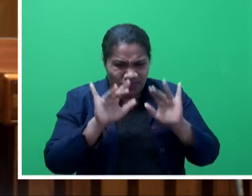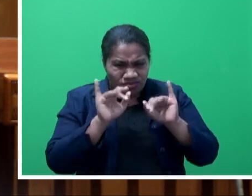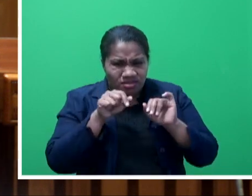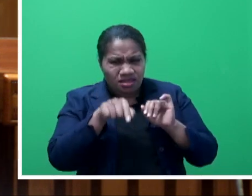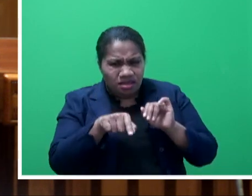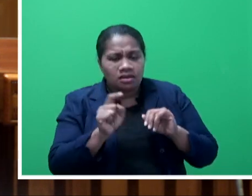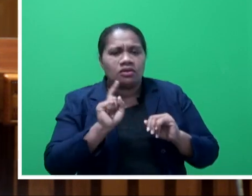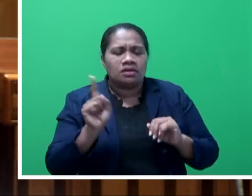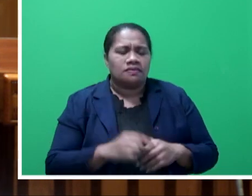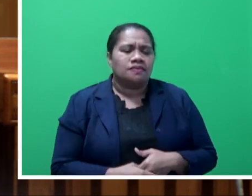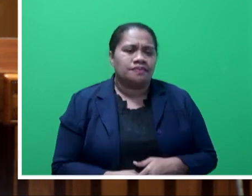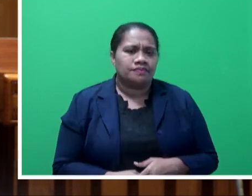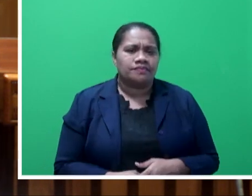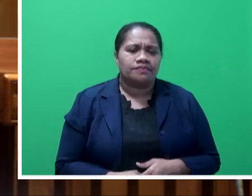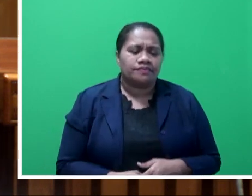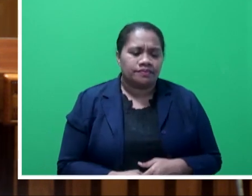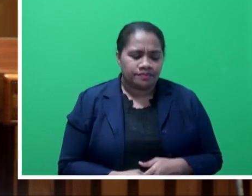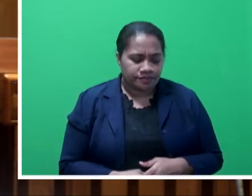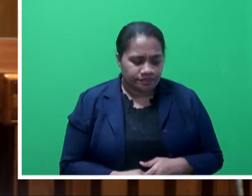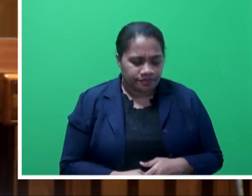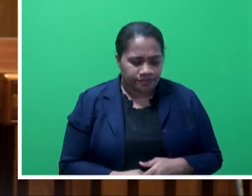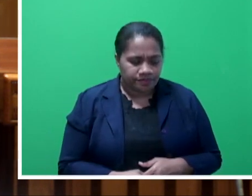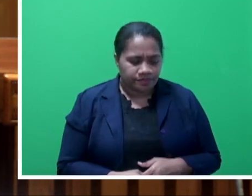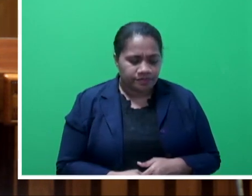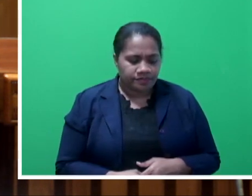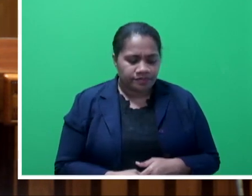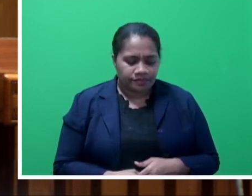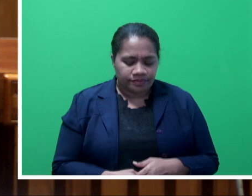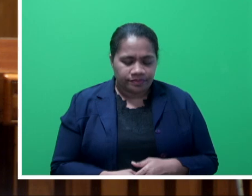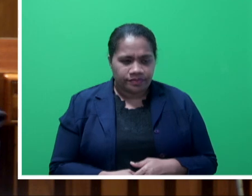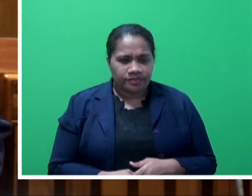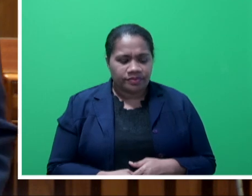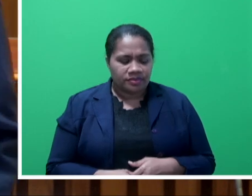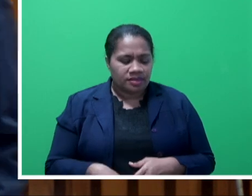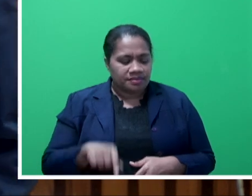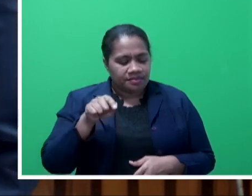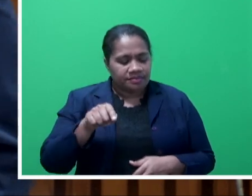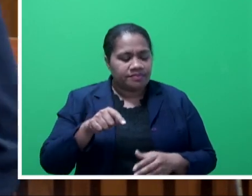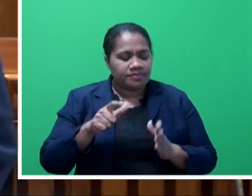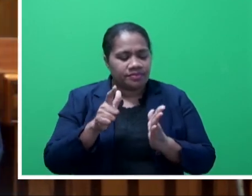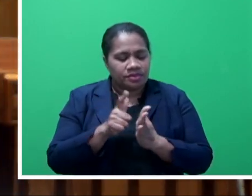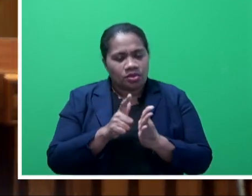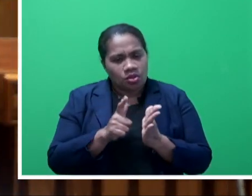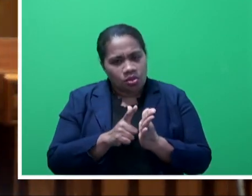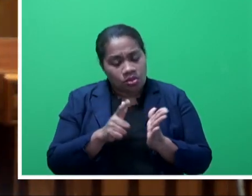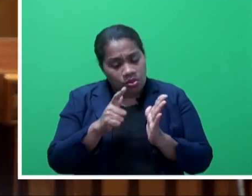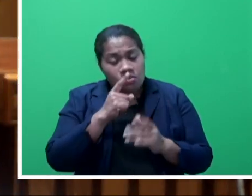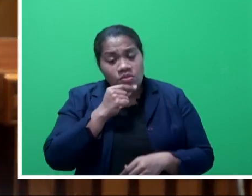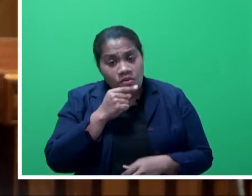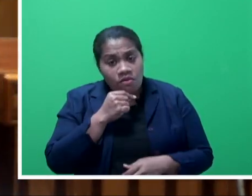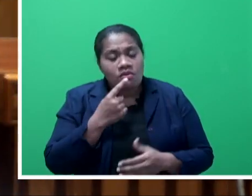that this particular loan that we are talking about is not with the Fijian